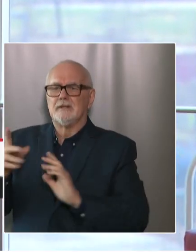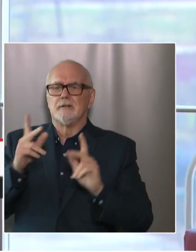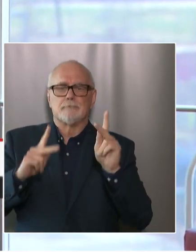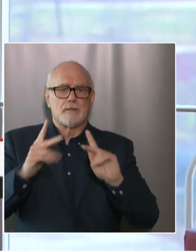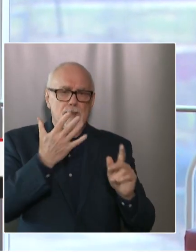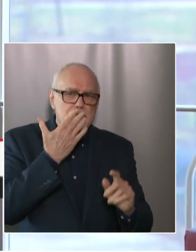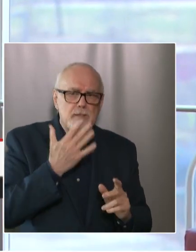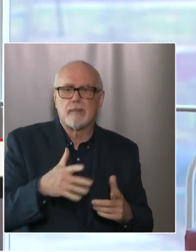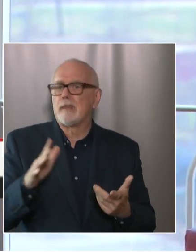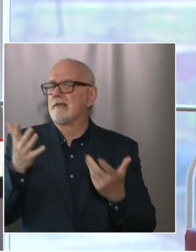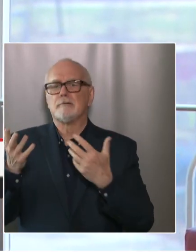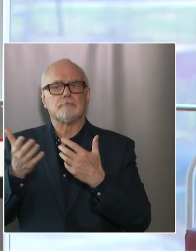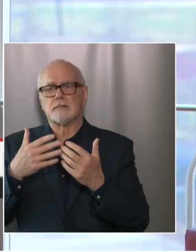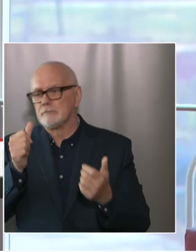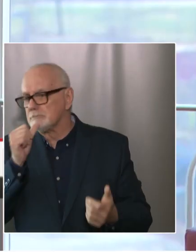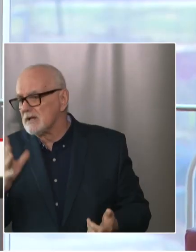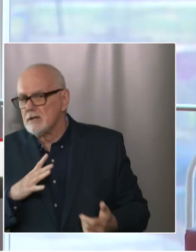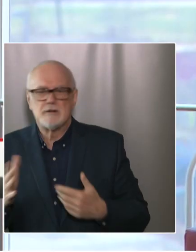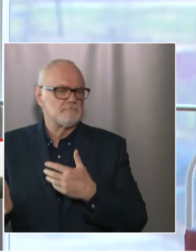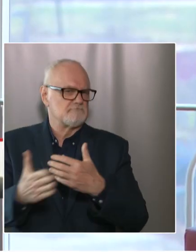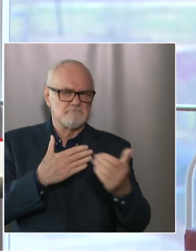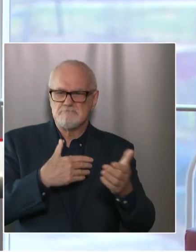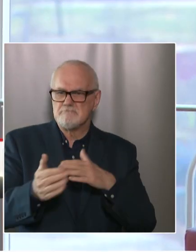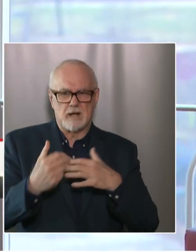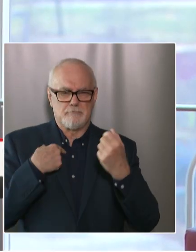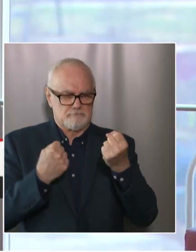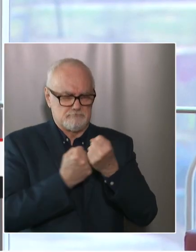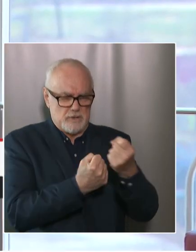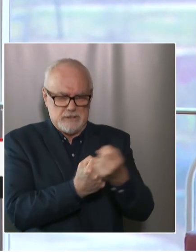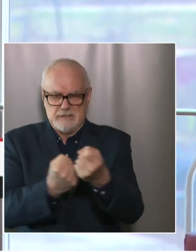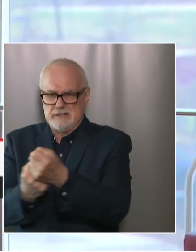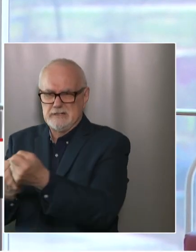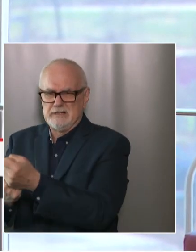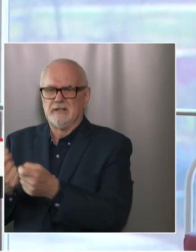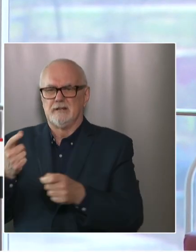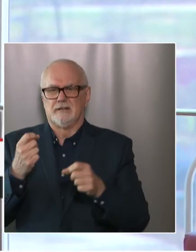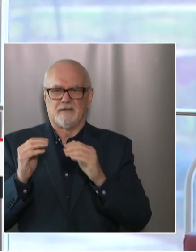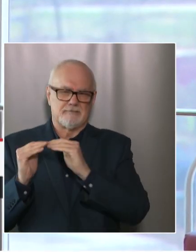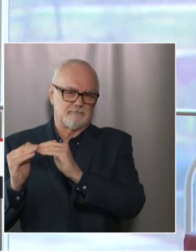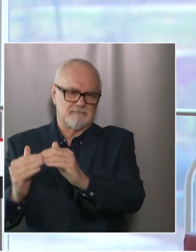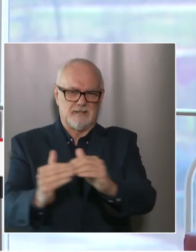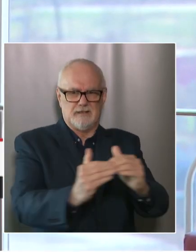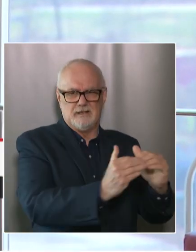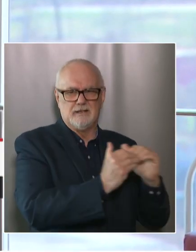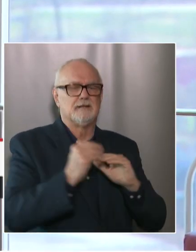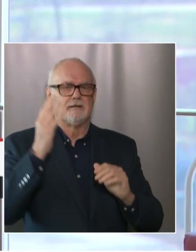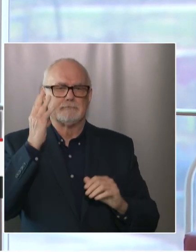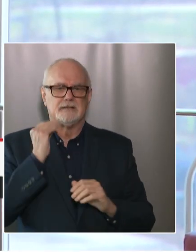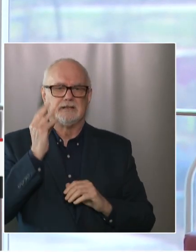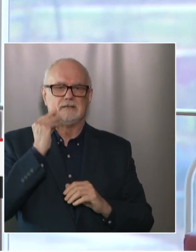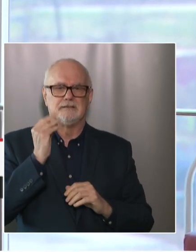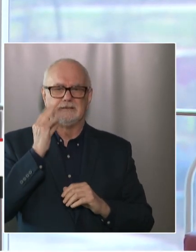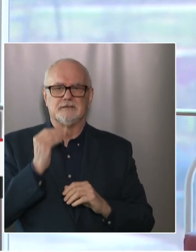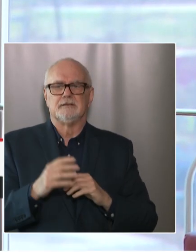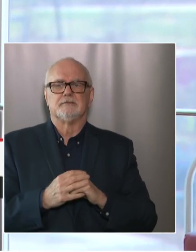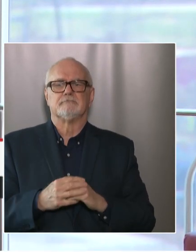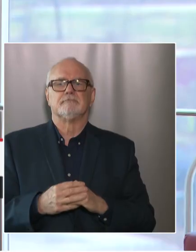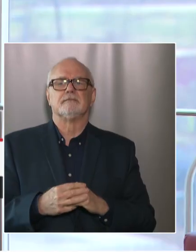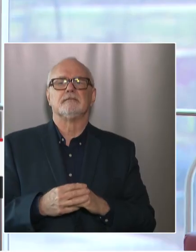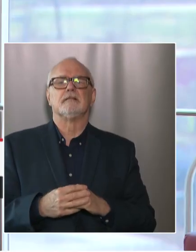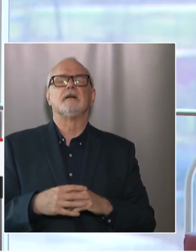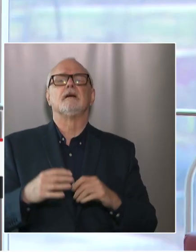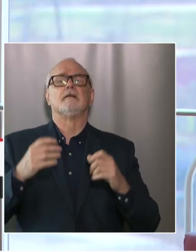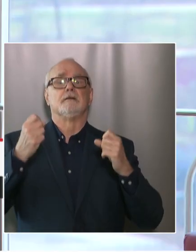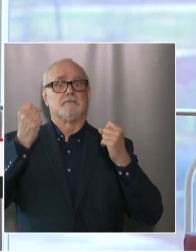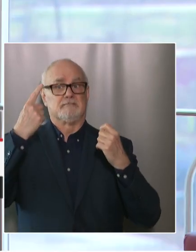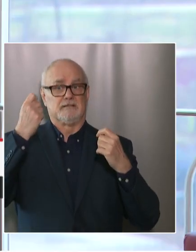will just say, I use this stat all the time, but in the national commercial development world, fewer